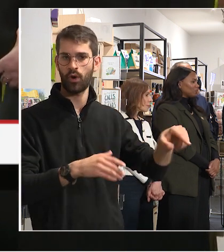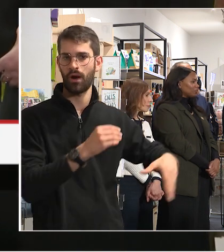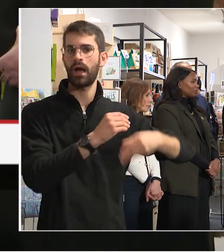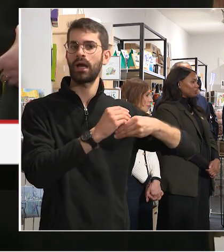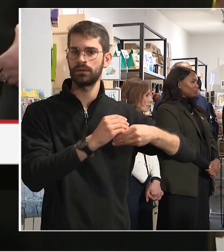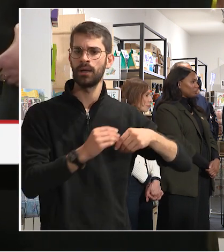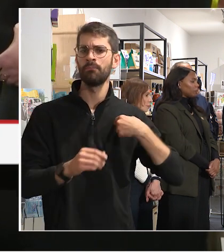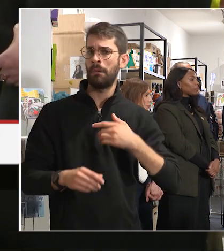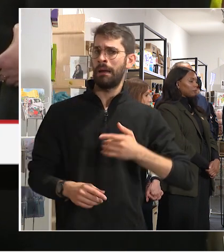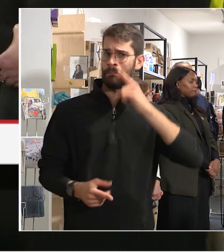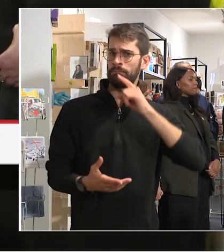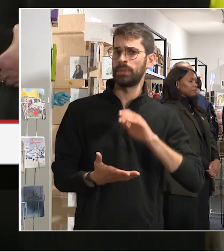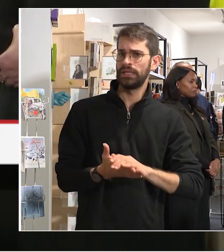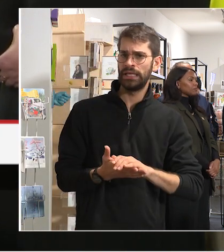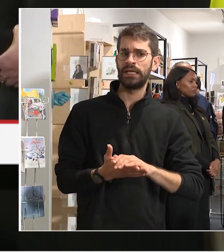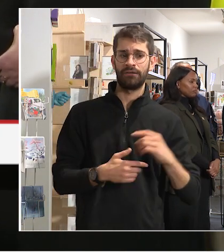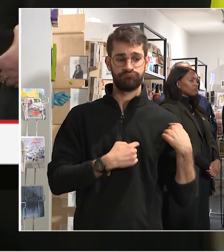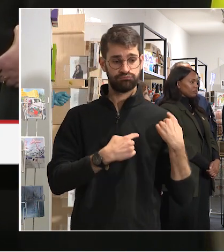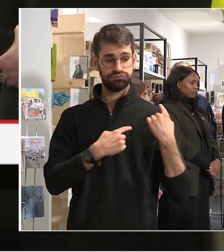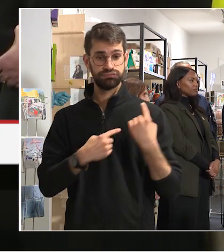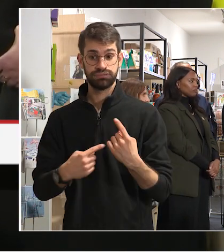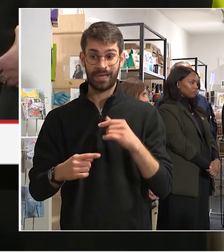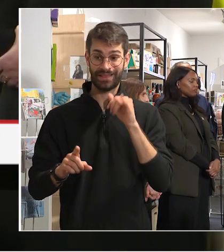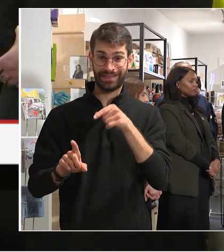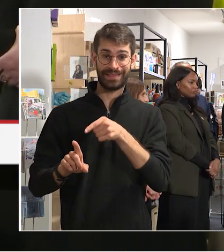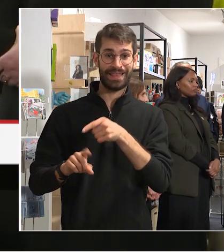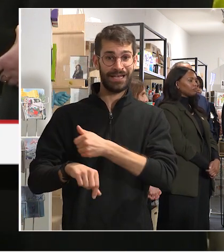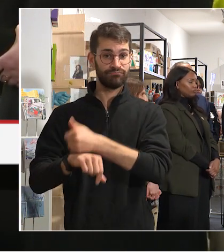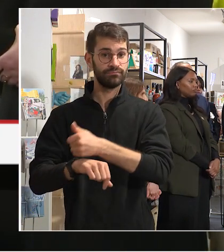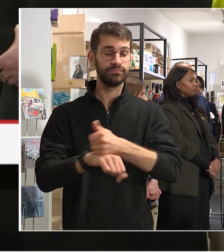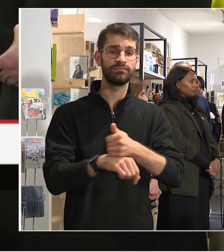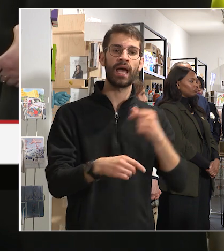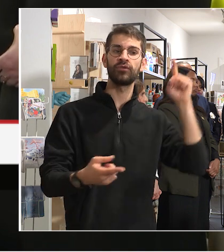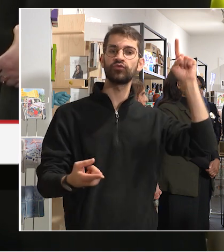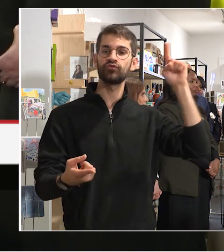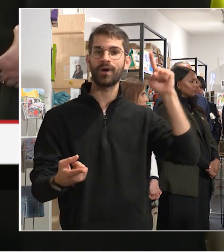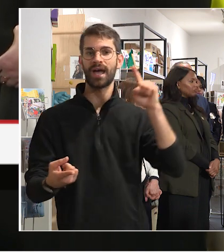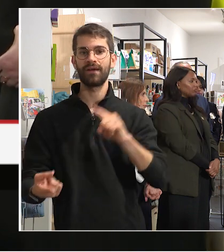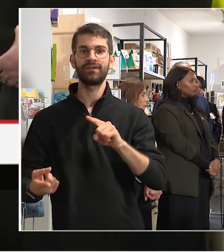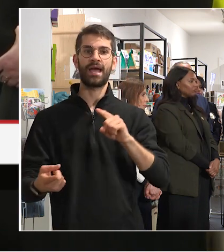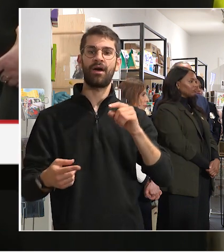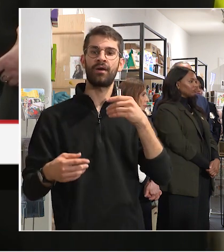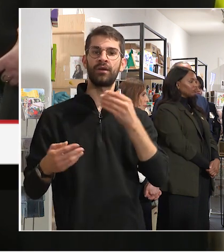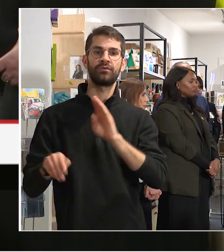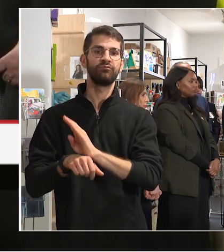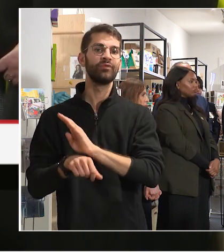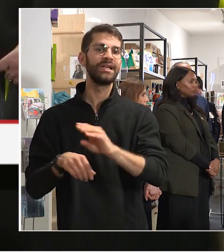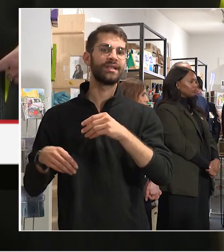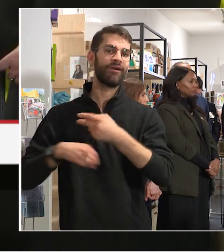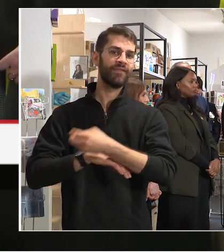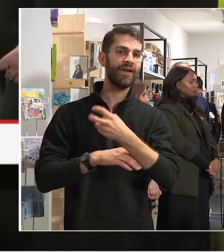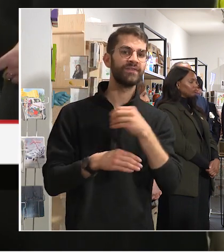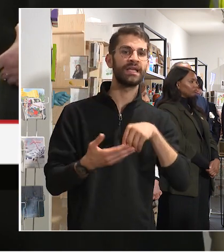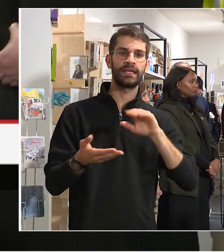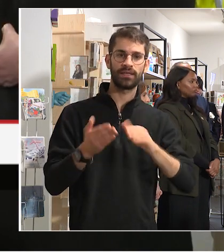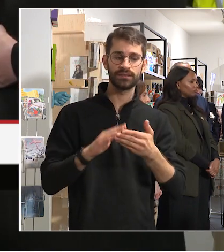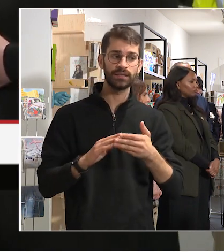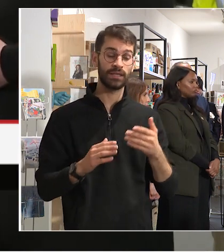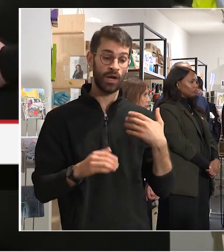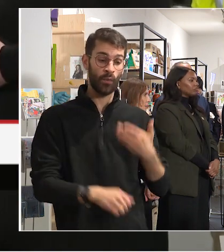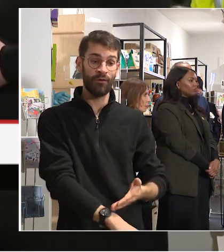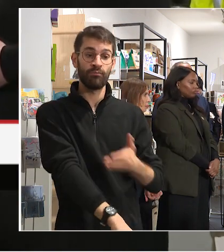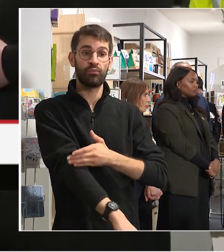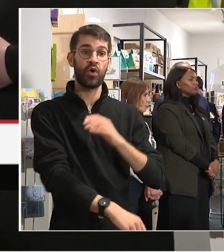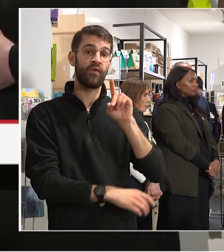this has led to driving down retail thefts across the city, in addition to great deployment, in addition to